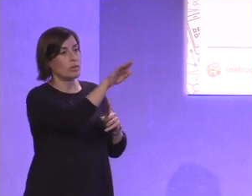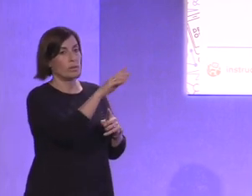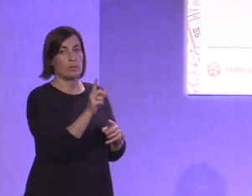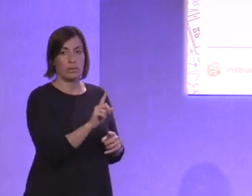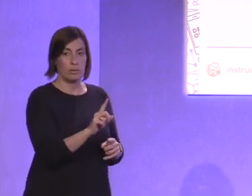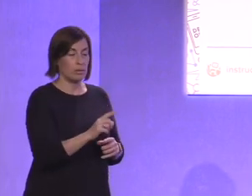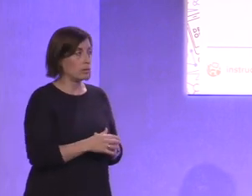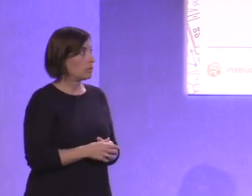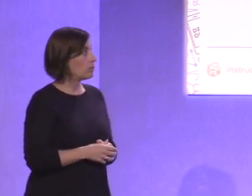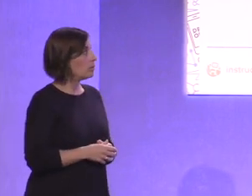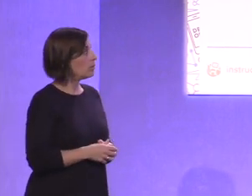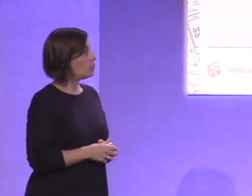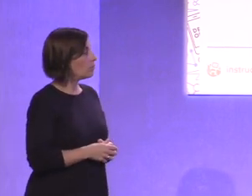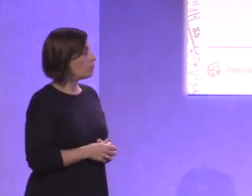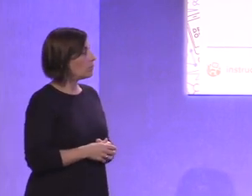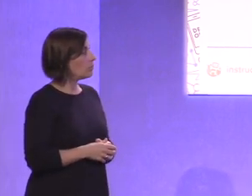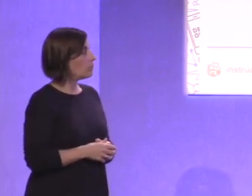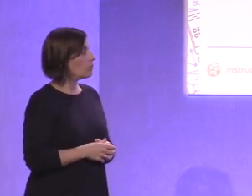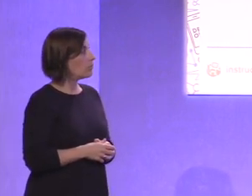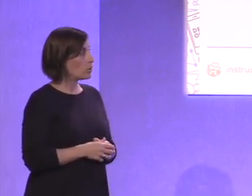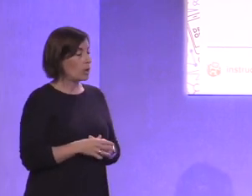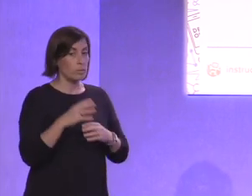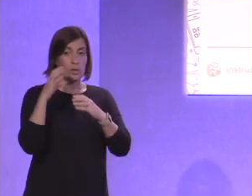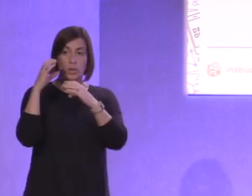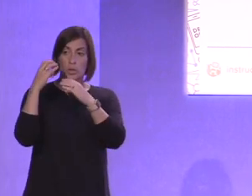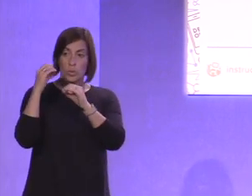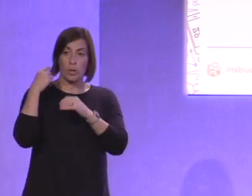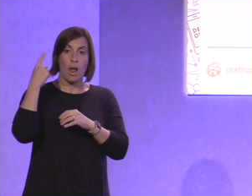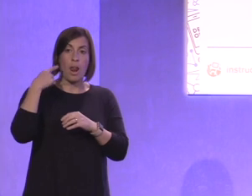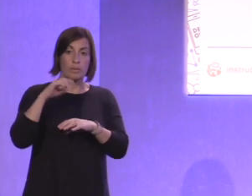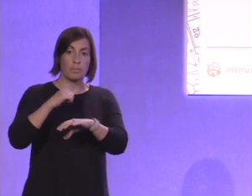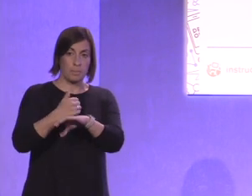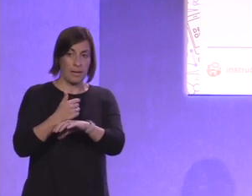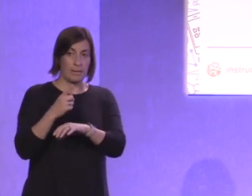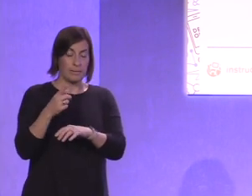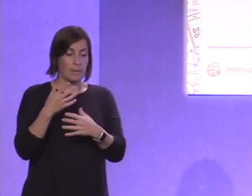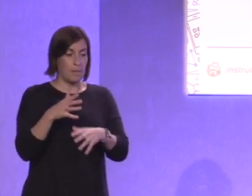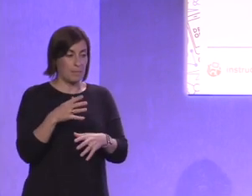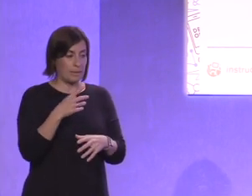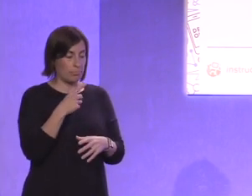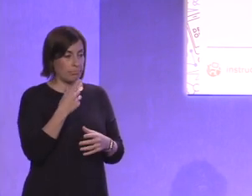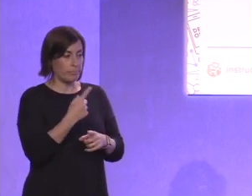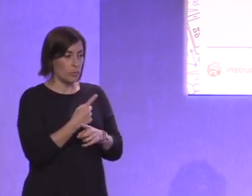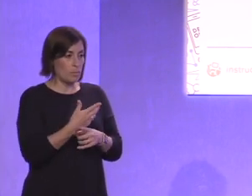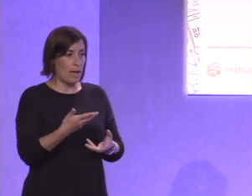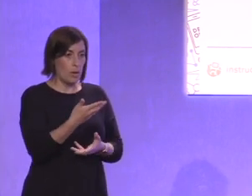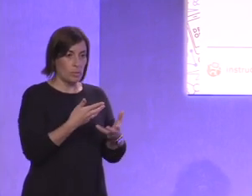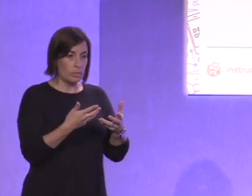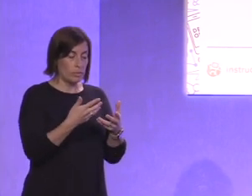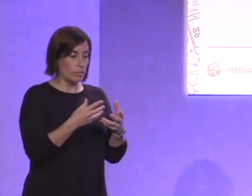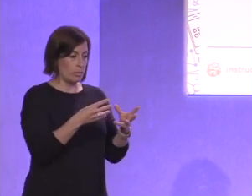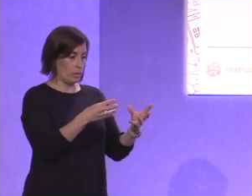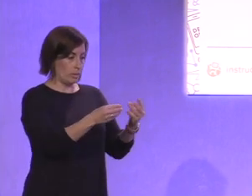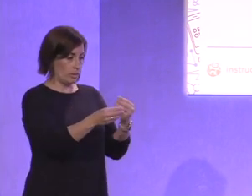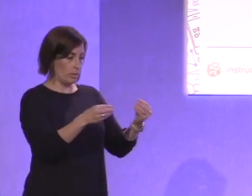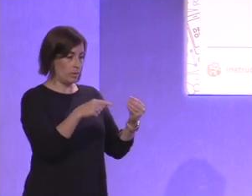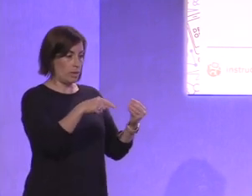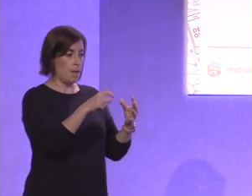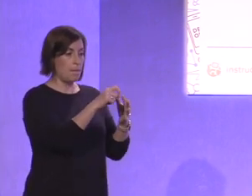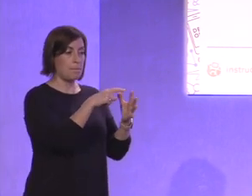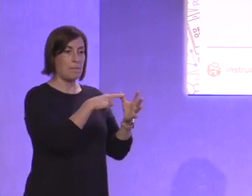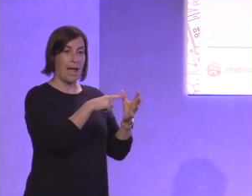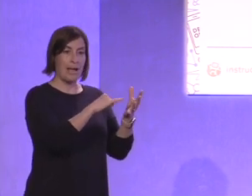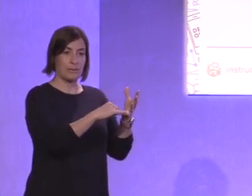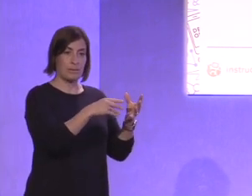we did with them, they're based in London, is this concept of an application reliability review. So they look at the PaaS, they look at